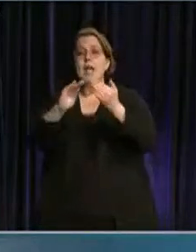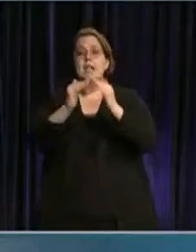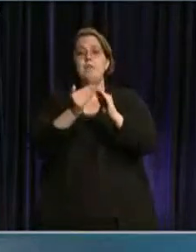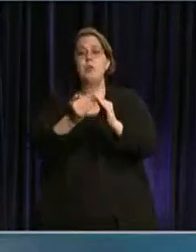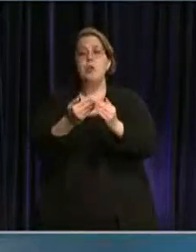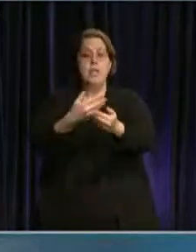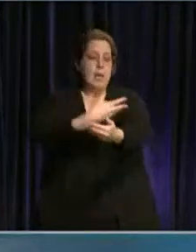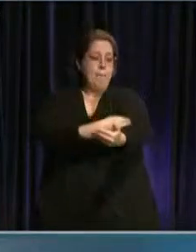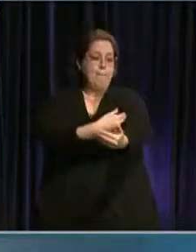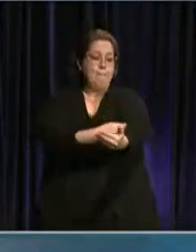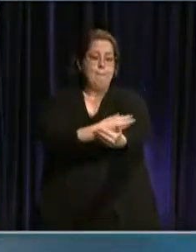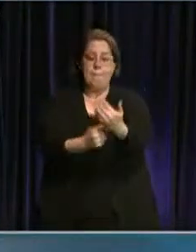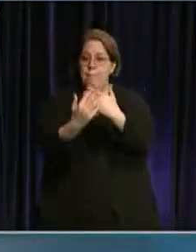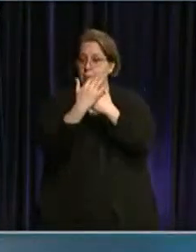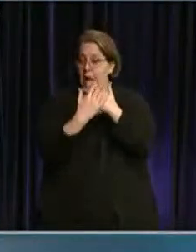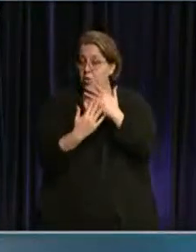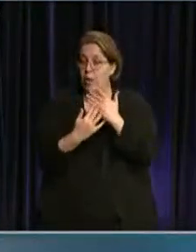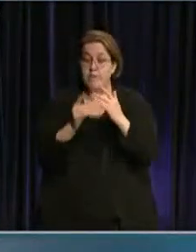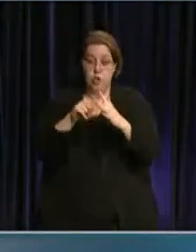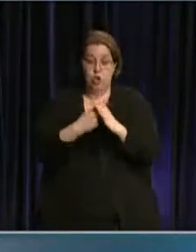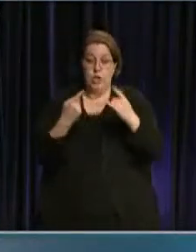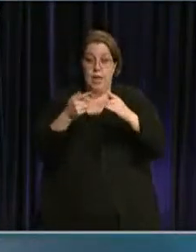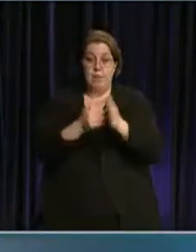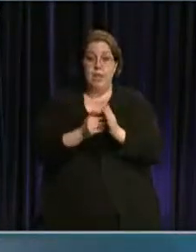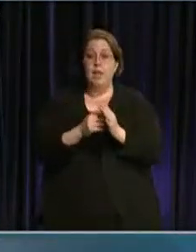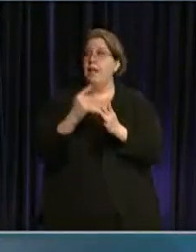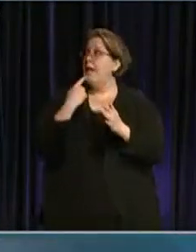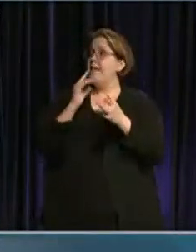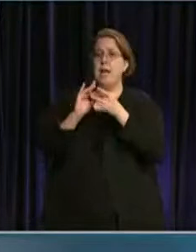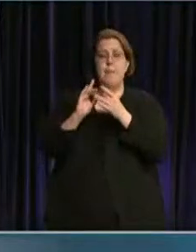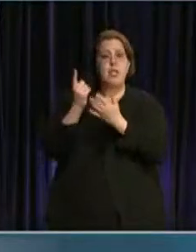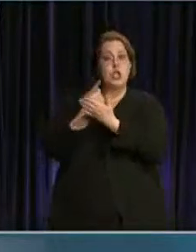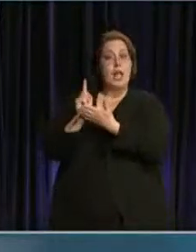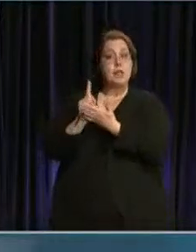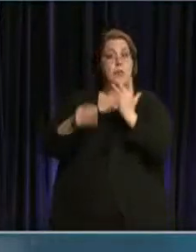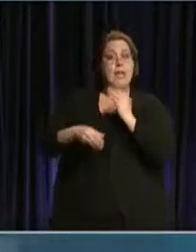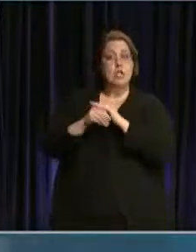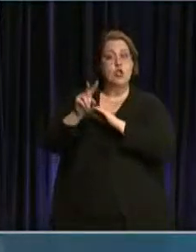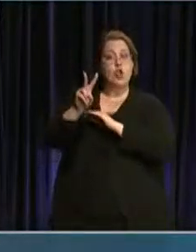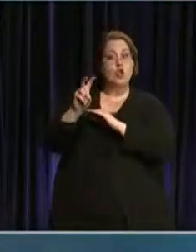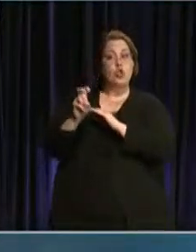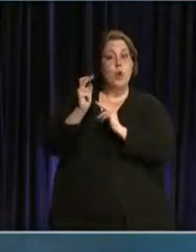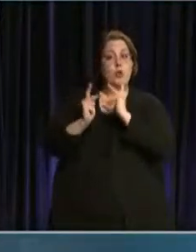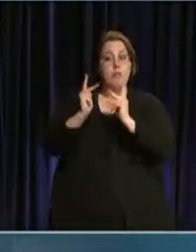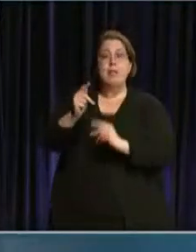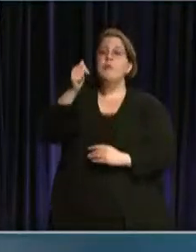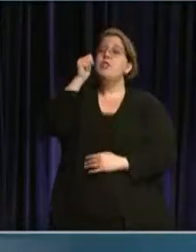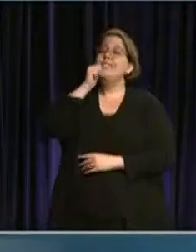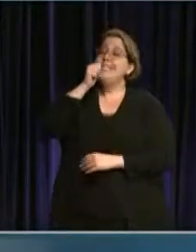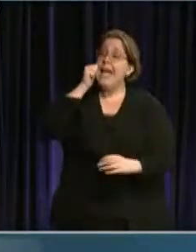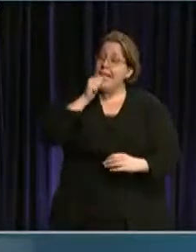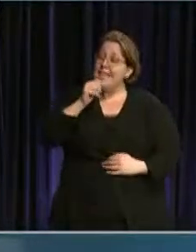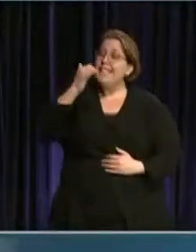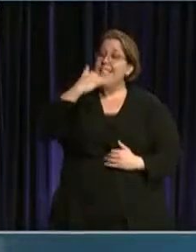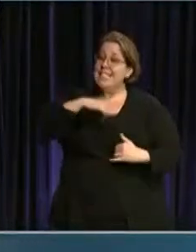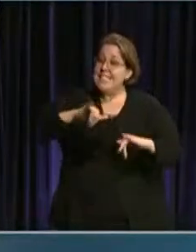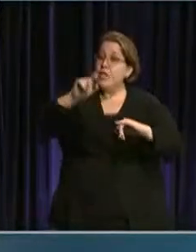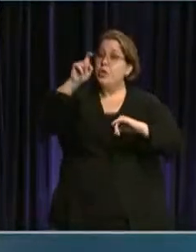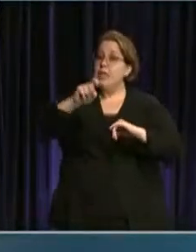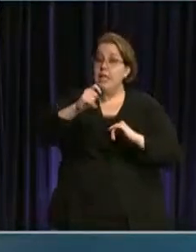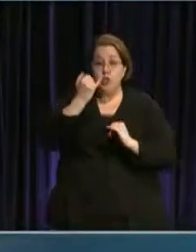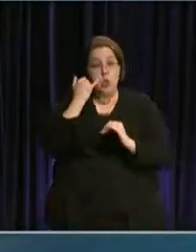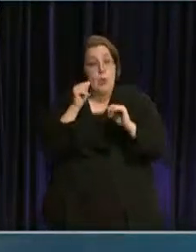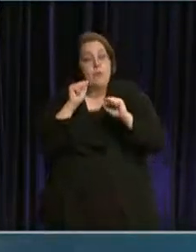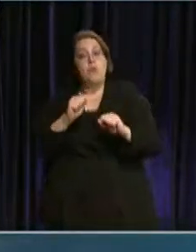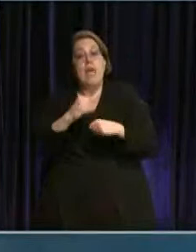blood drives that are beginning to happen again. As mentioned last week, an additional 200 blood donors a day is still needed. So if you can,